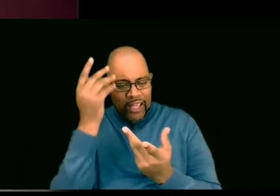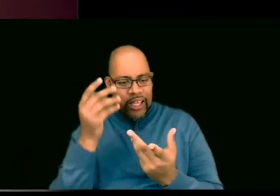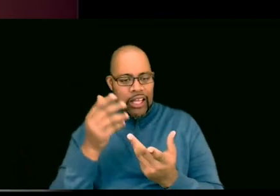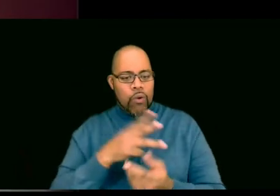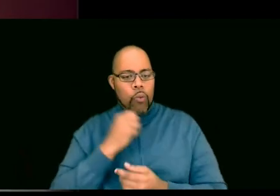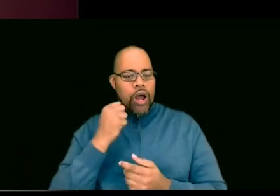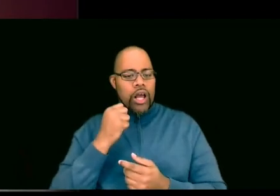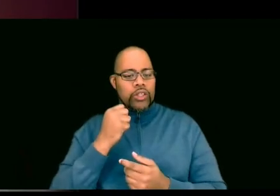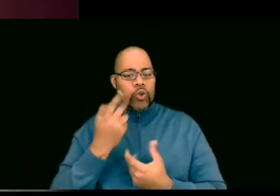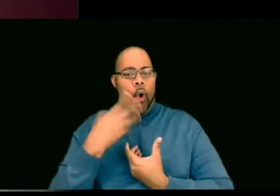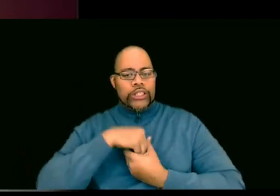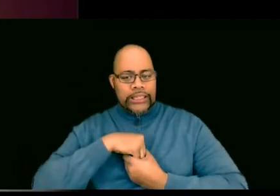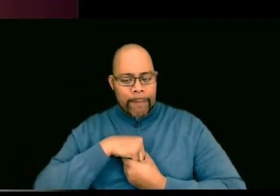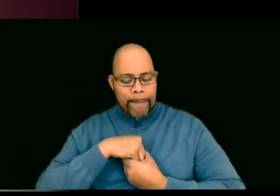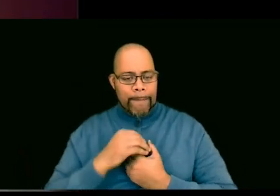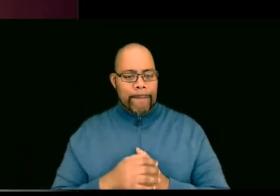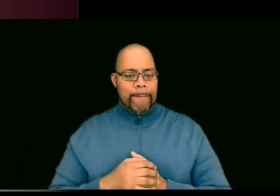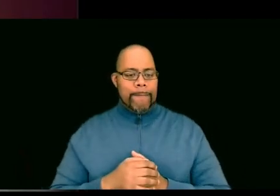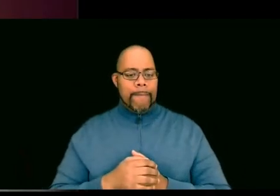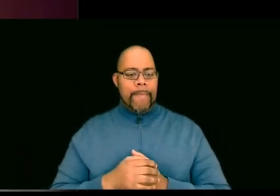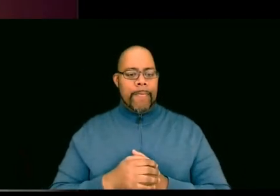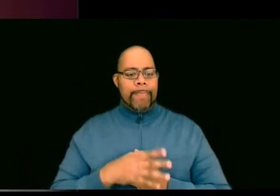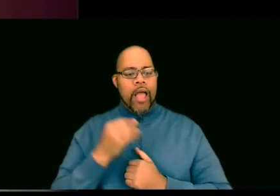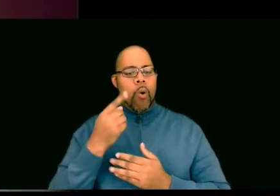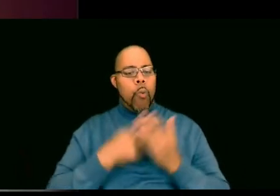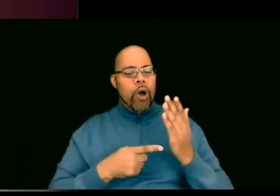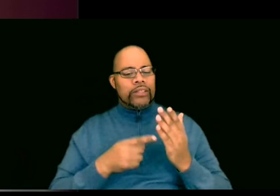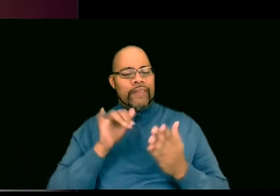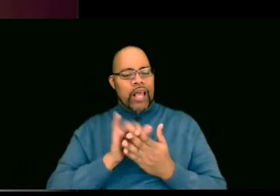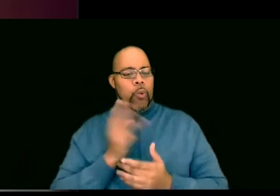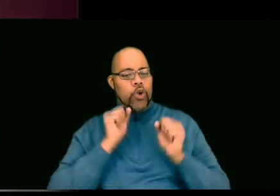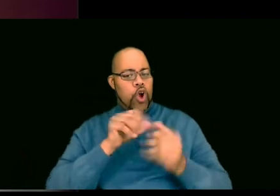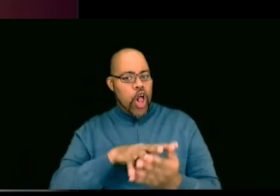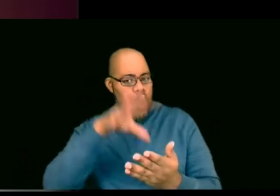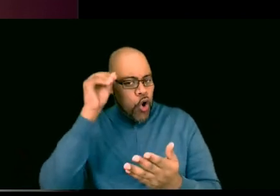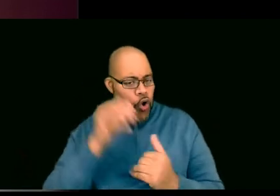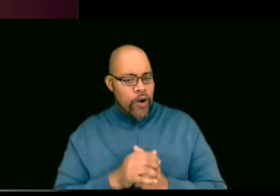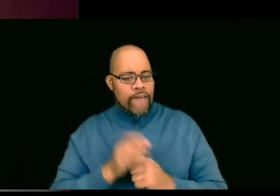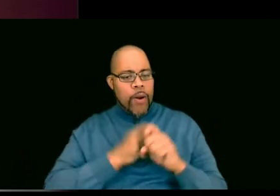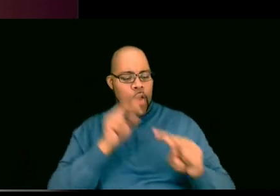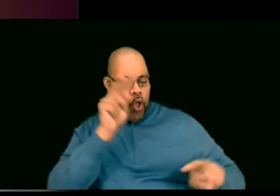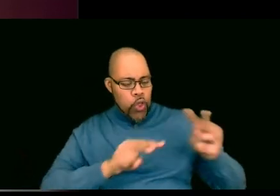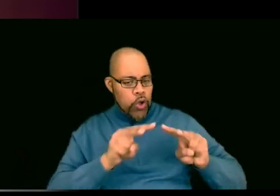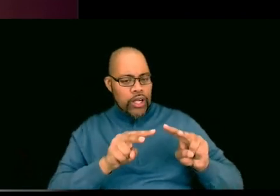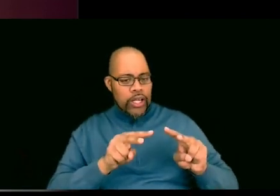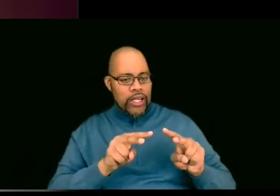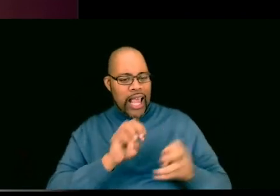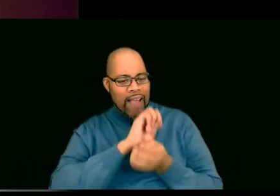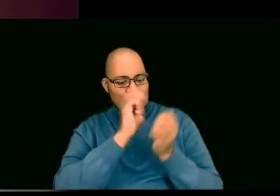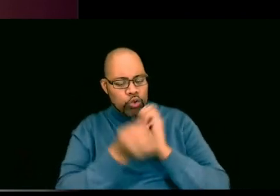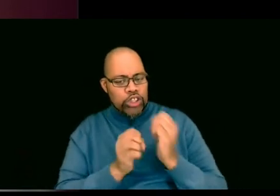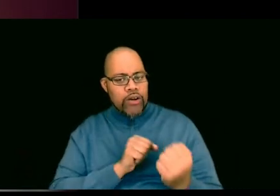thinking was autism. And what is it that we could learn from looking at